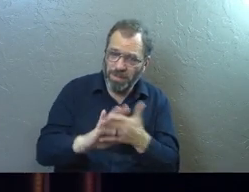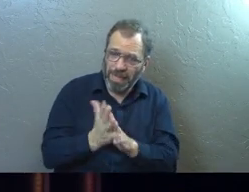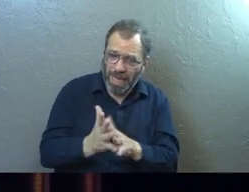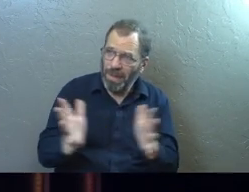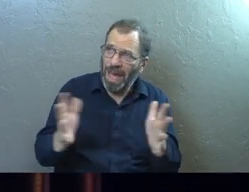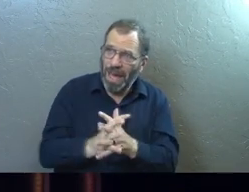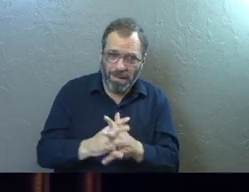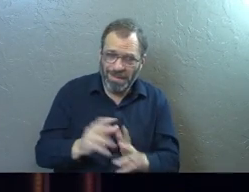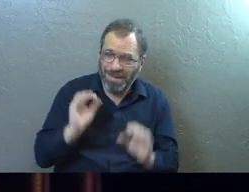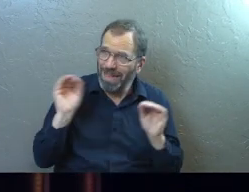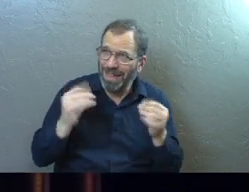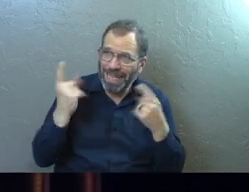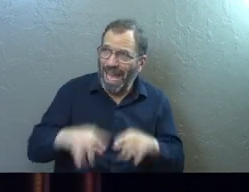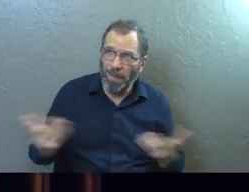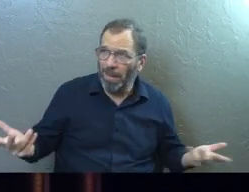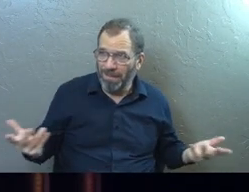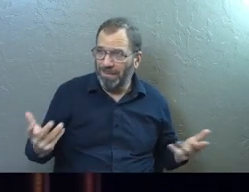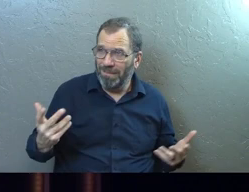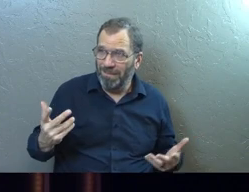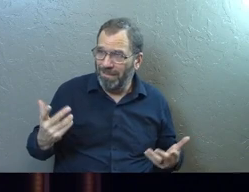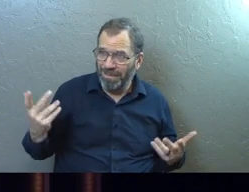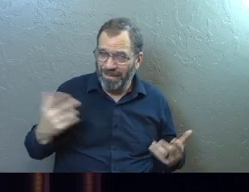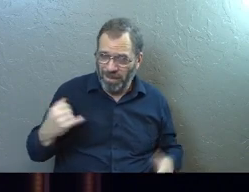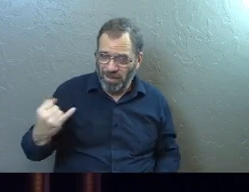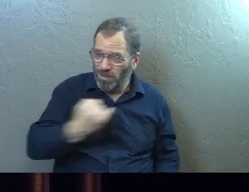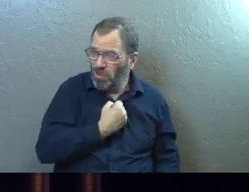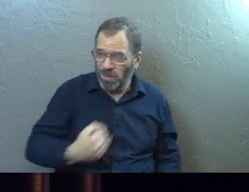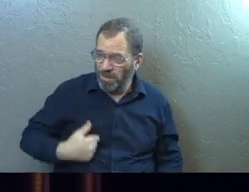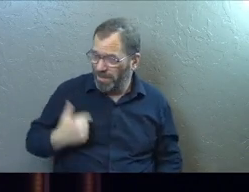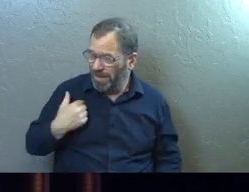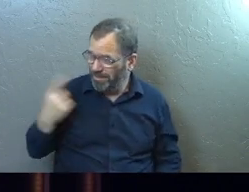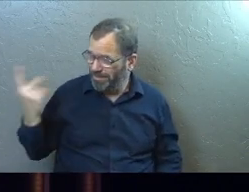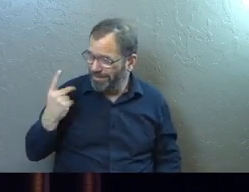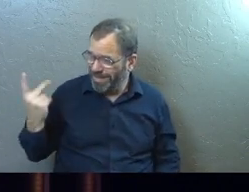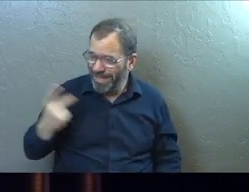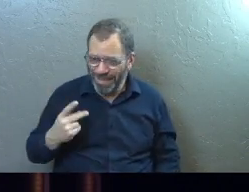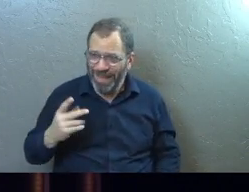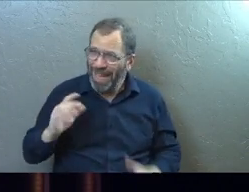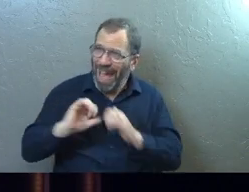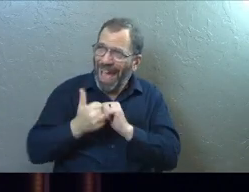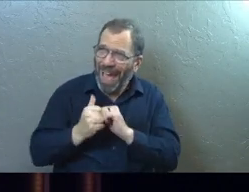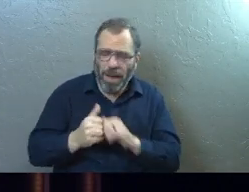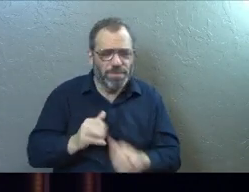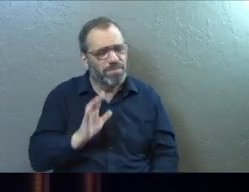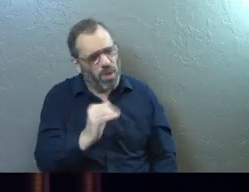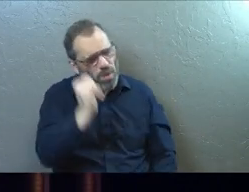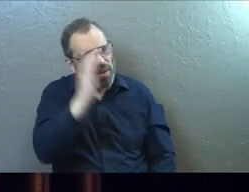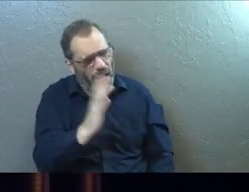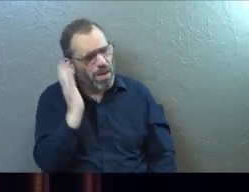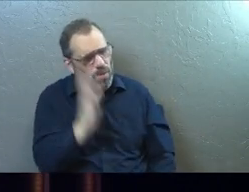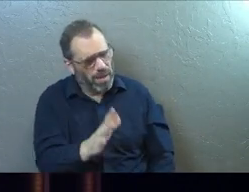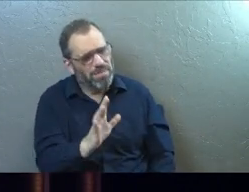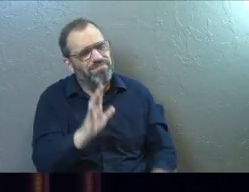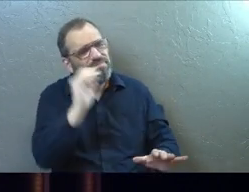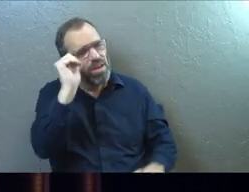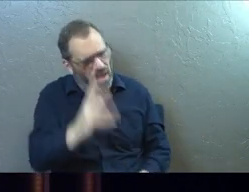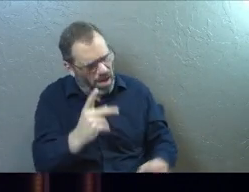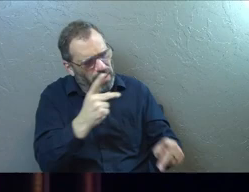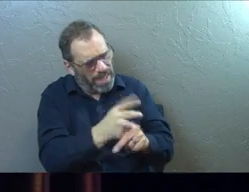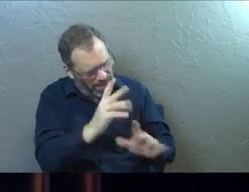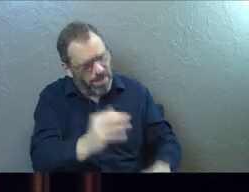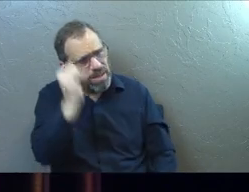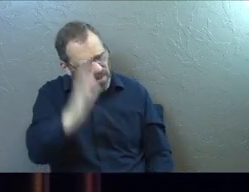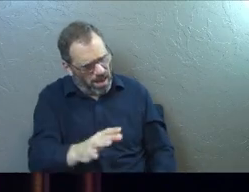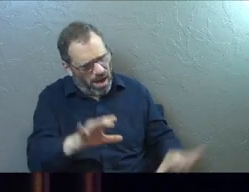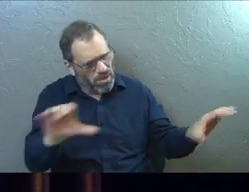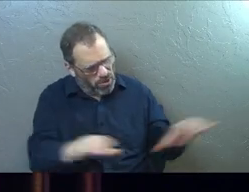and it hasn't happened. So what's going to happen? The angels, hey, God's going to do this. God's going to accomplish this